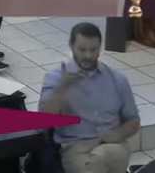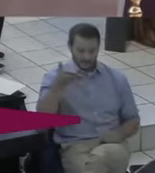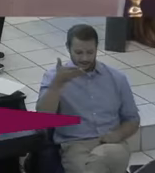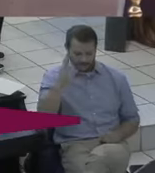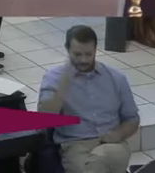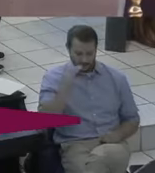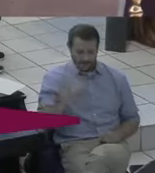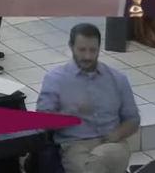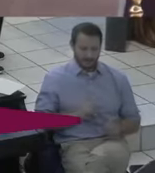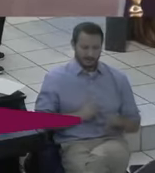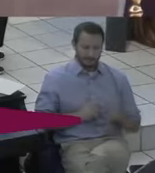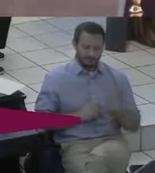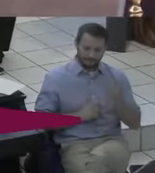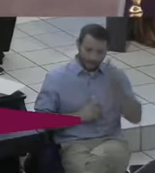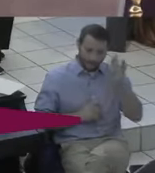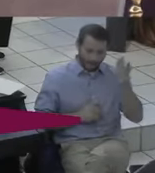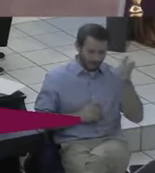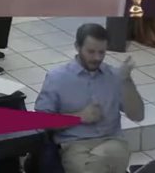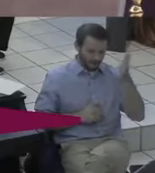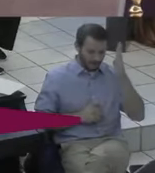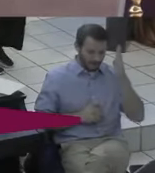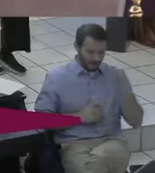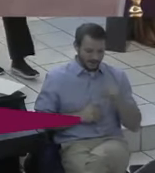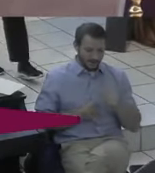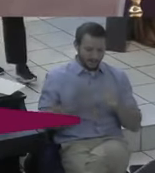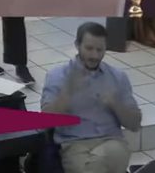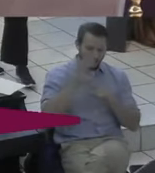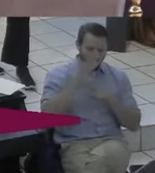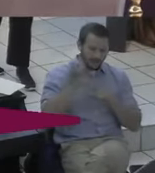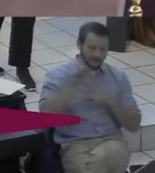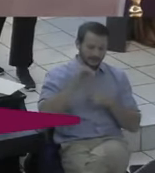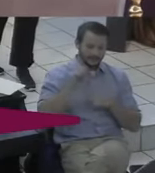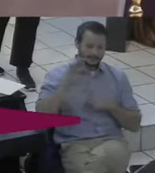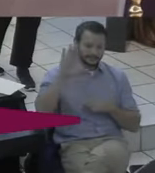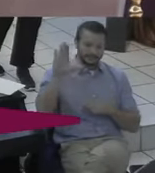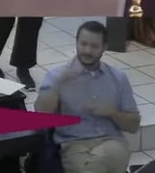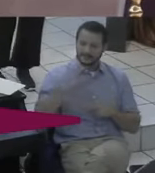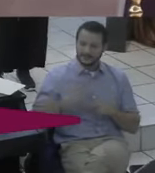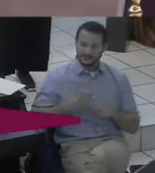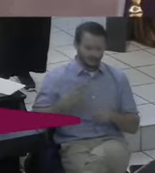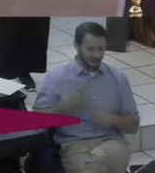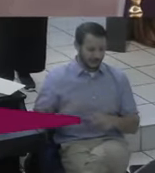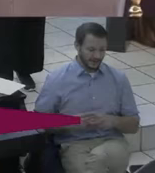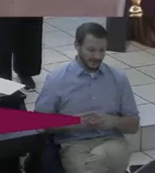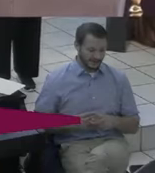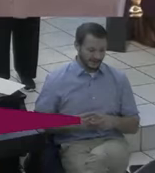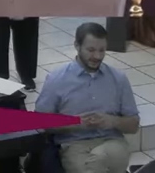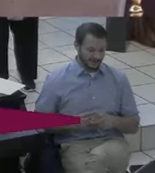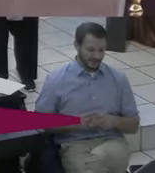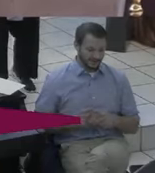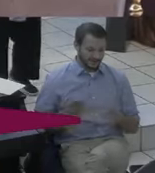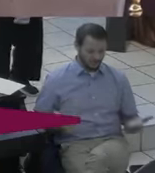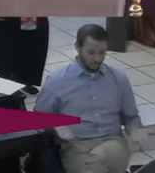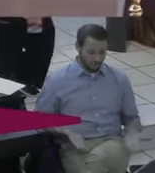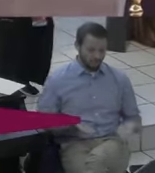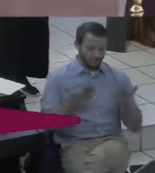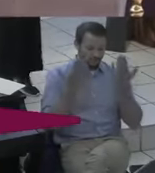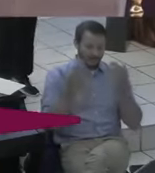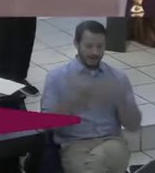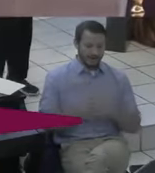are Mother God, Father God. Awesome is your